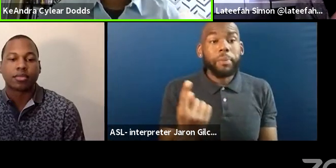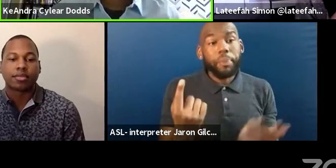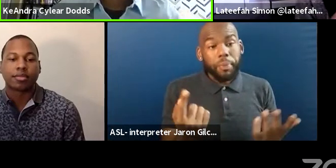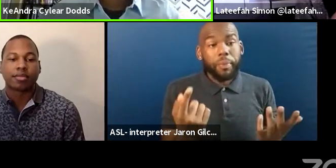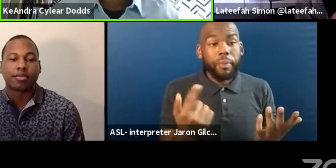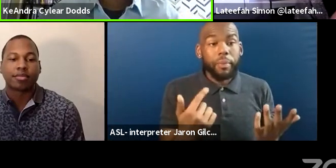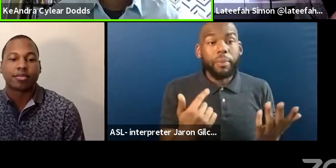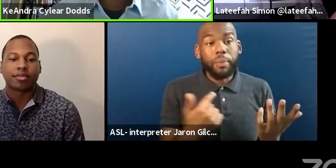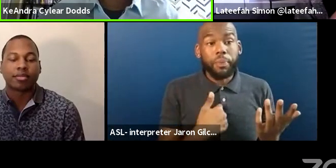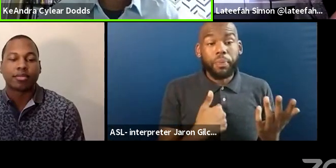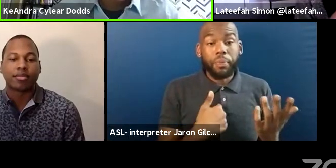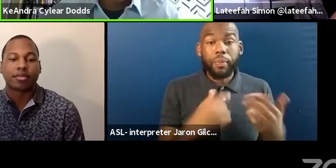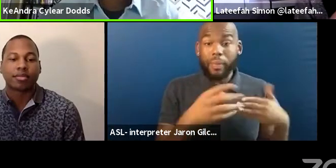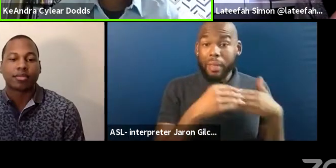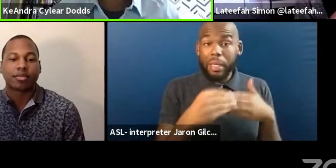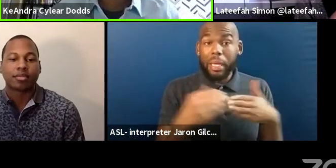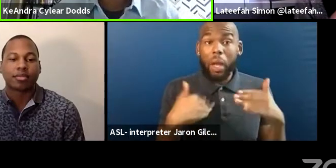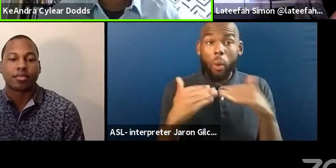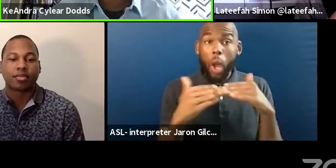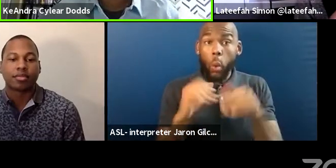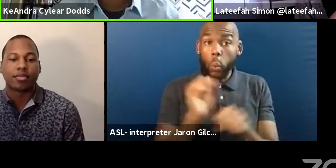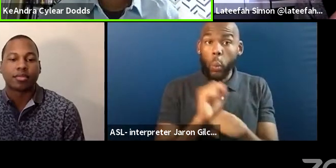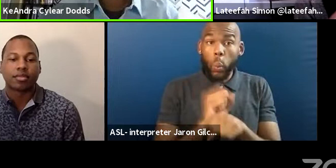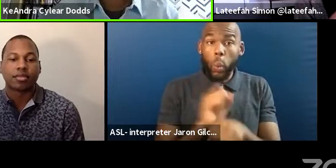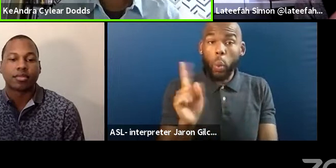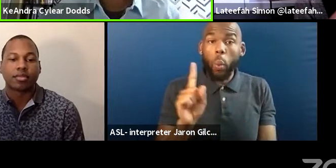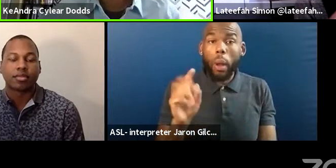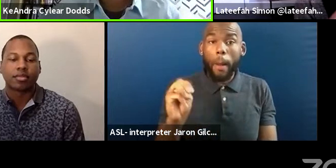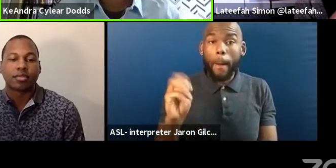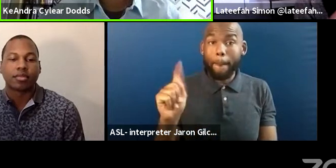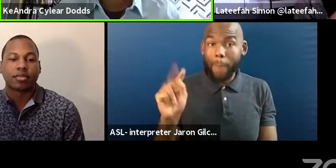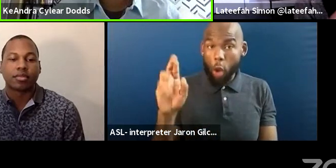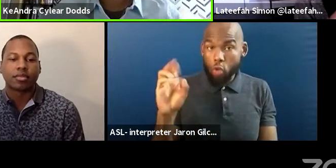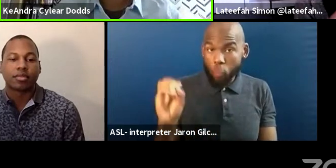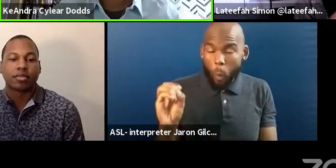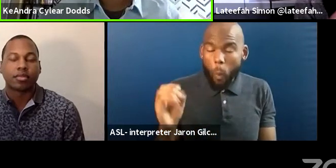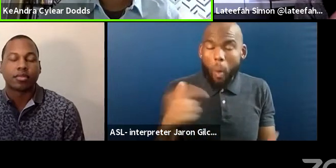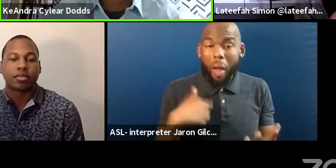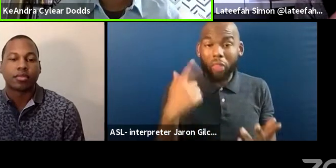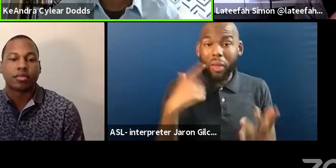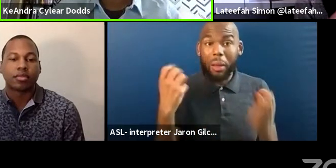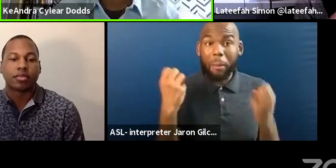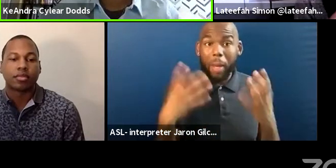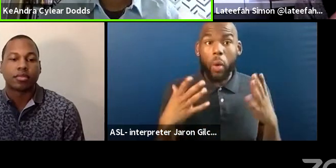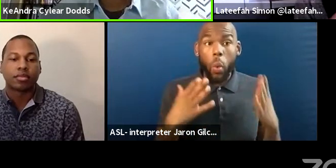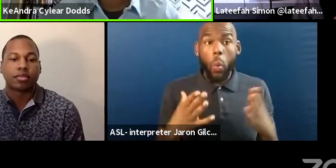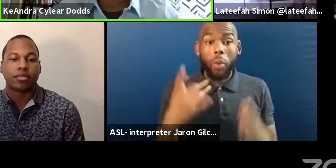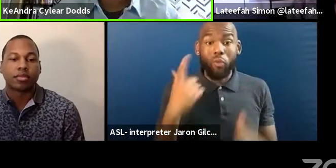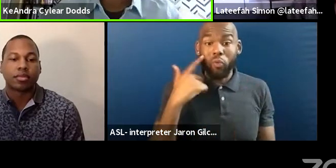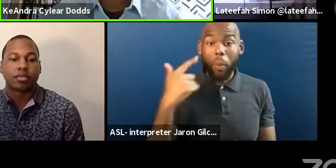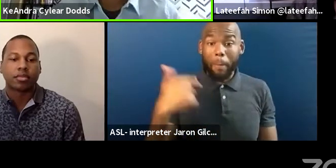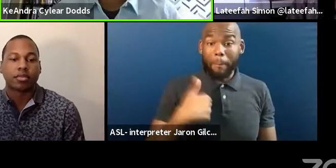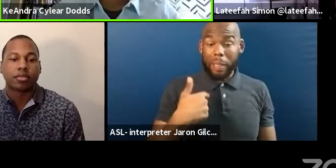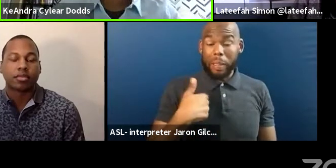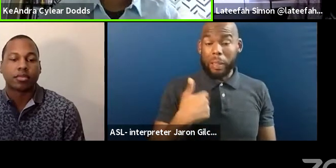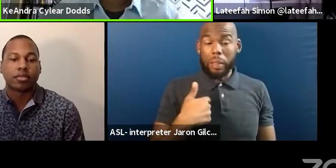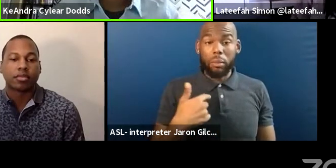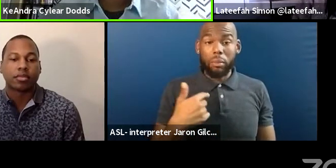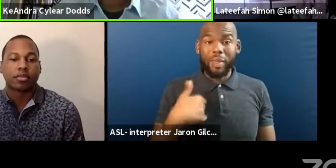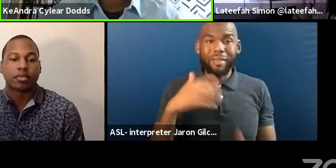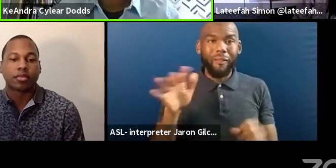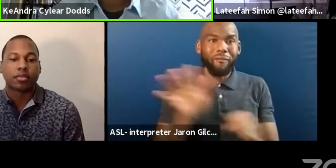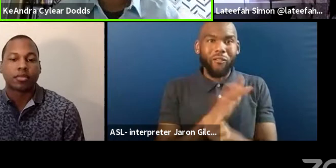So I lead our equity work at Metro currently, and I think in many ways, this work, for me, I'm coming back full